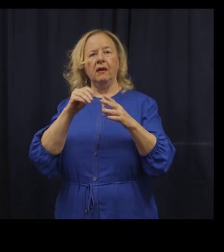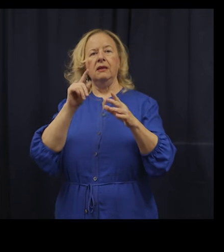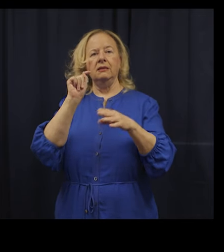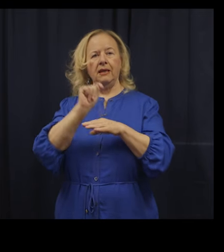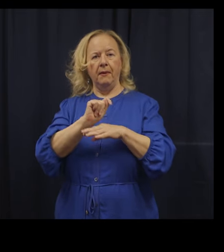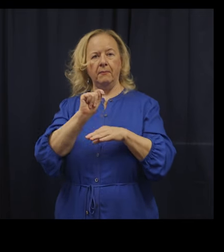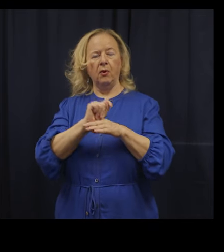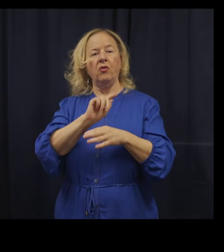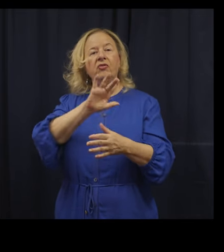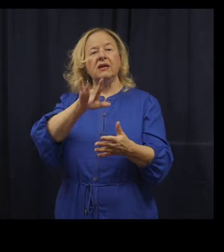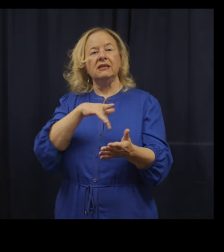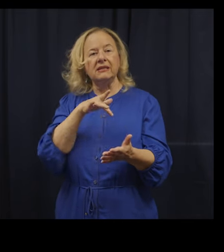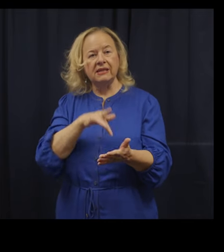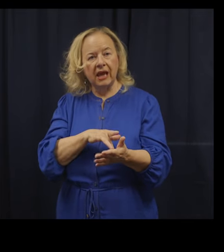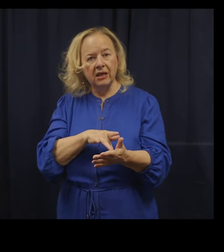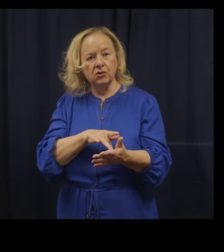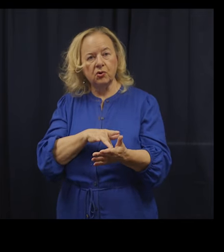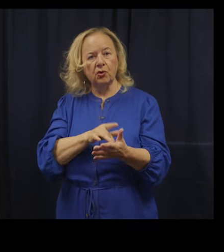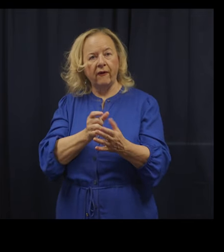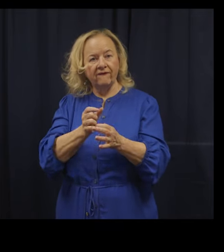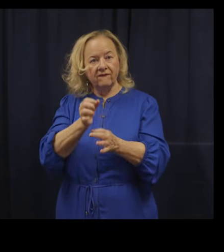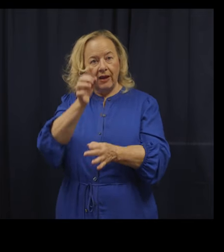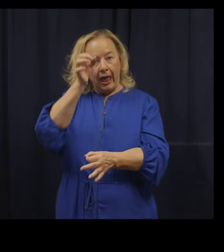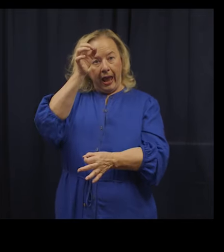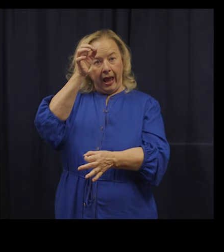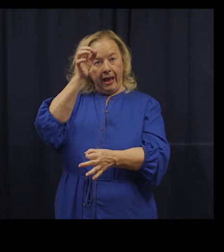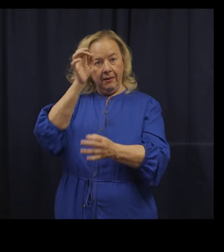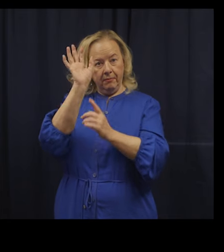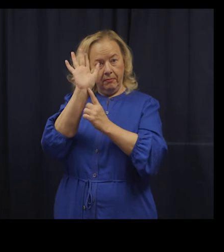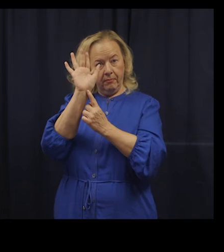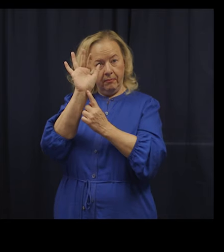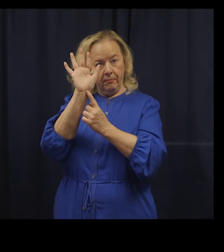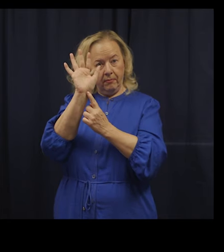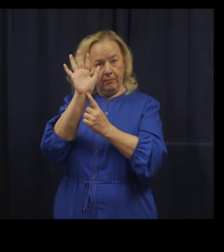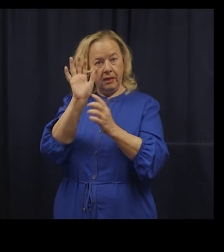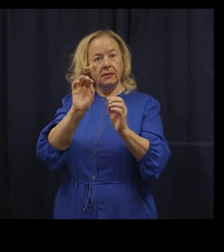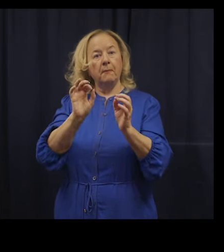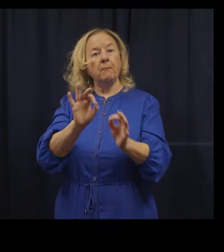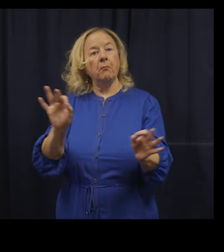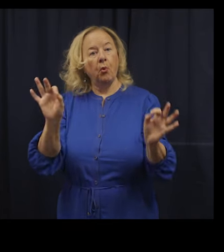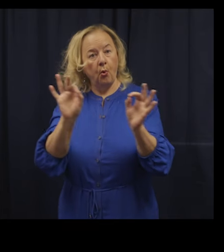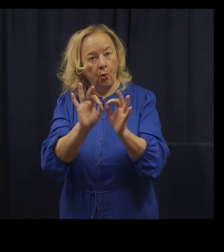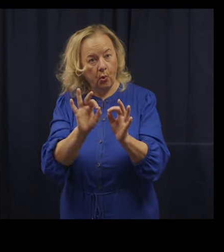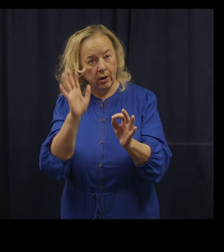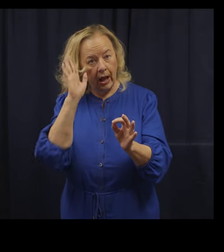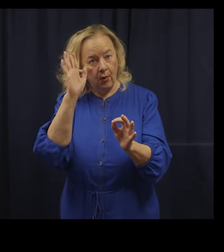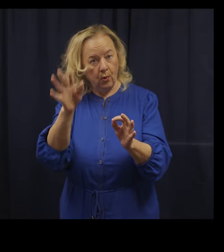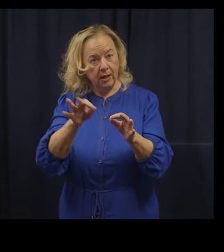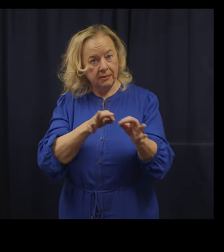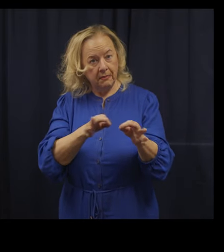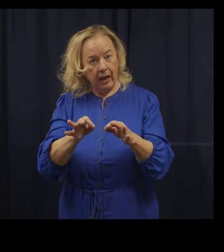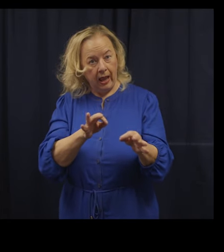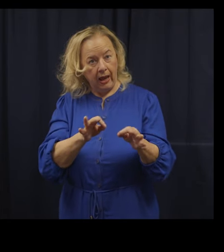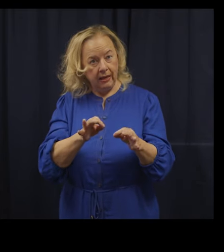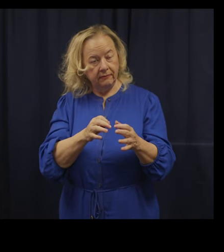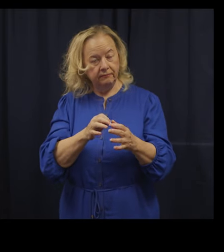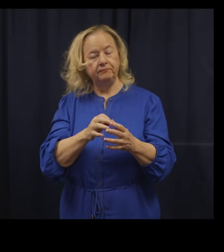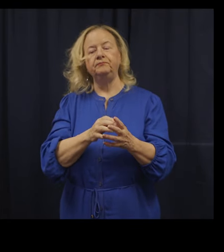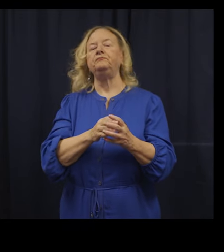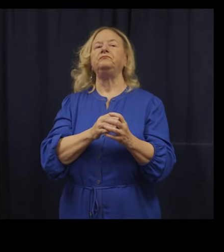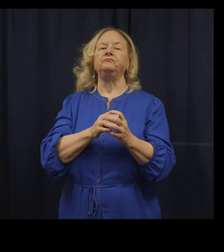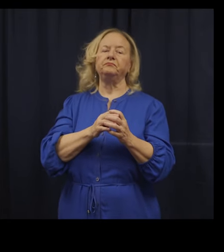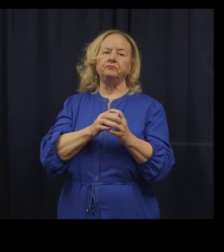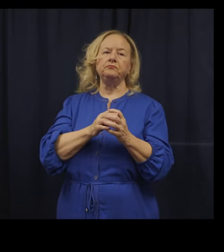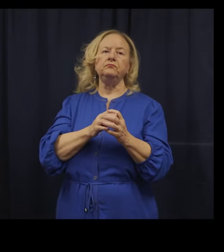the center flame is what is so important. And you're going to see why. Now, you also have to